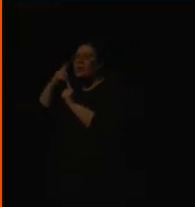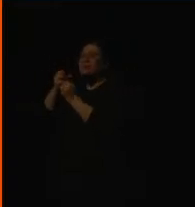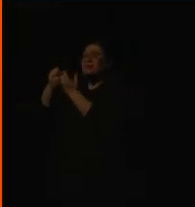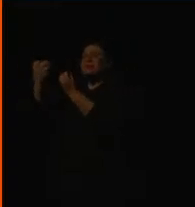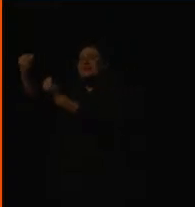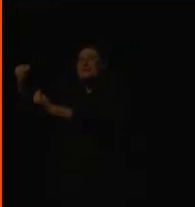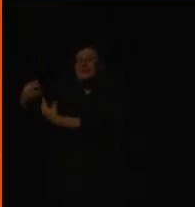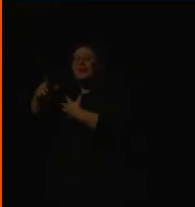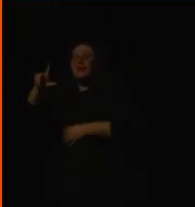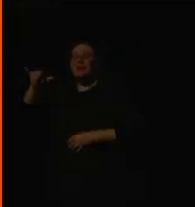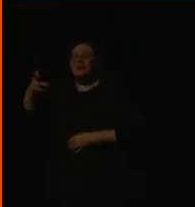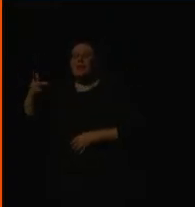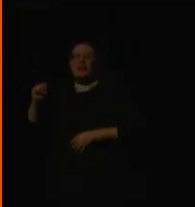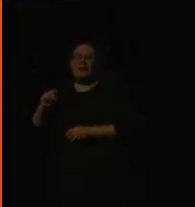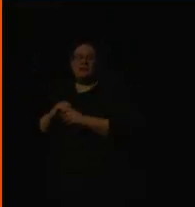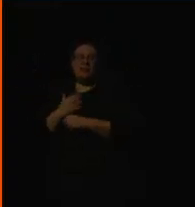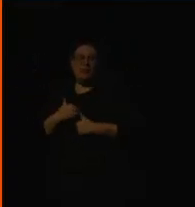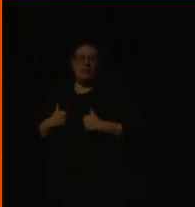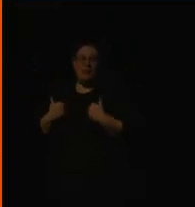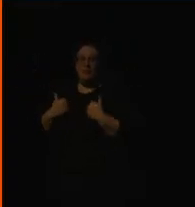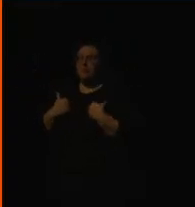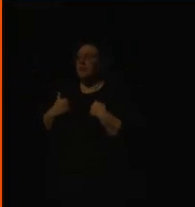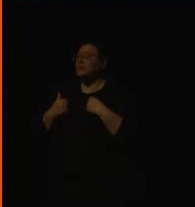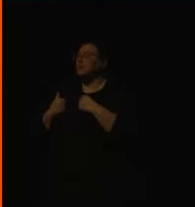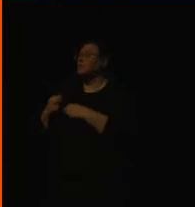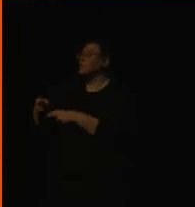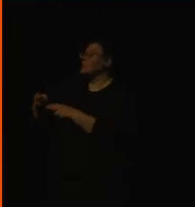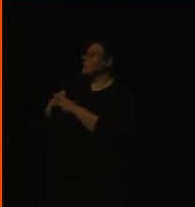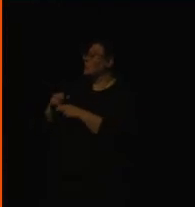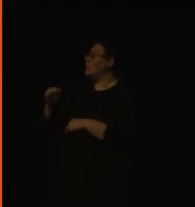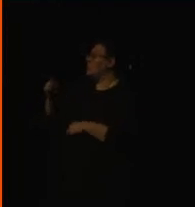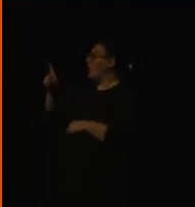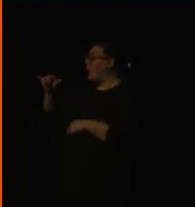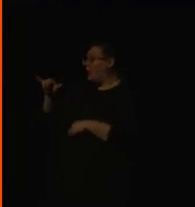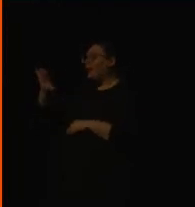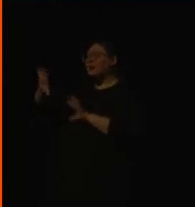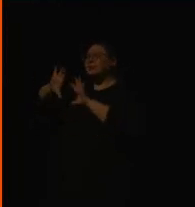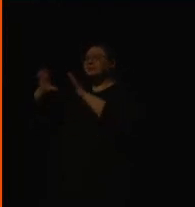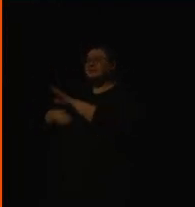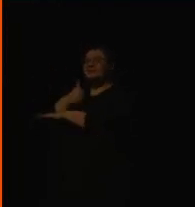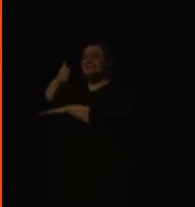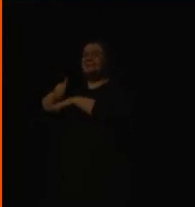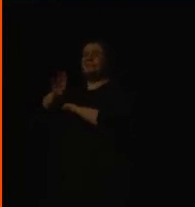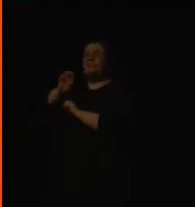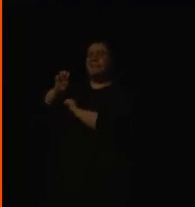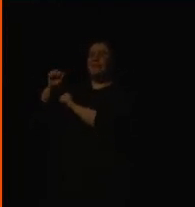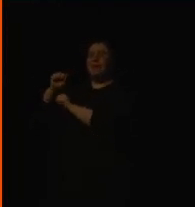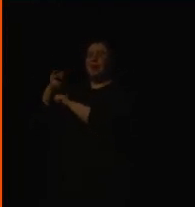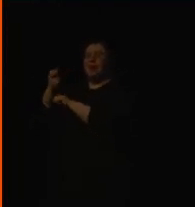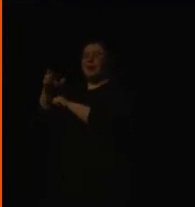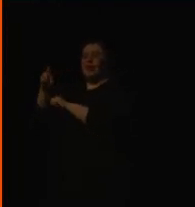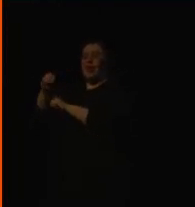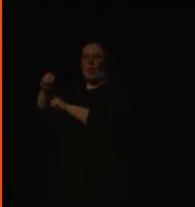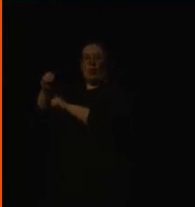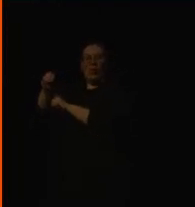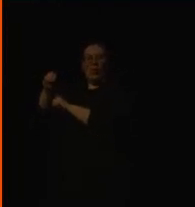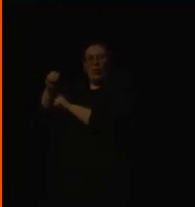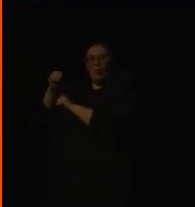lives. Before too long, Ady and Liz had created Be a Hero. And not too long after that, we were on the